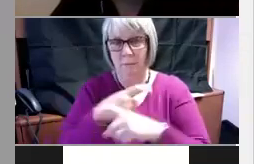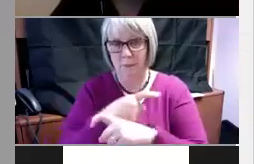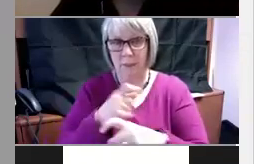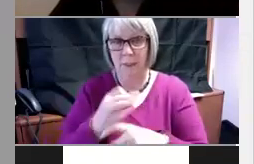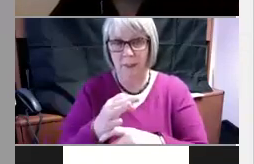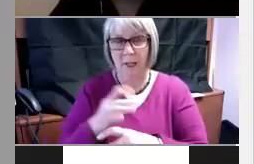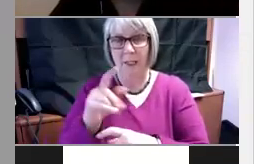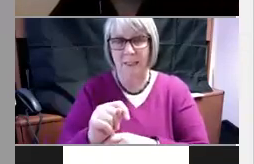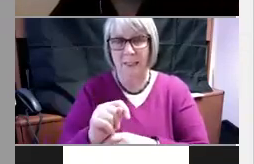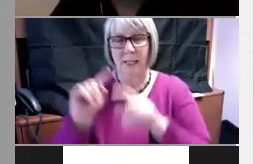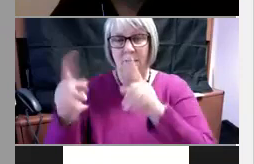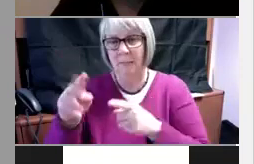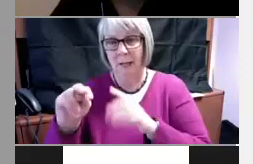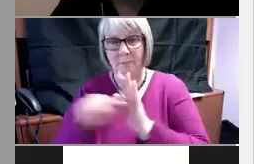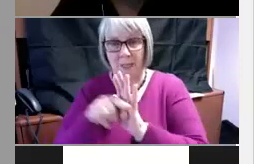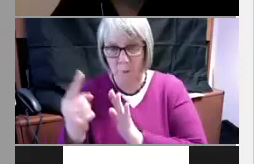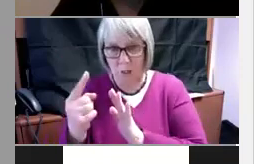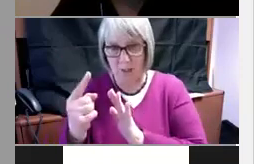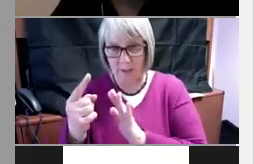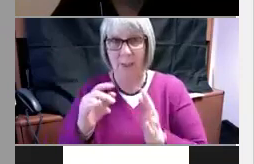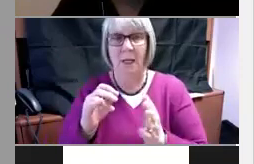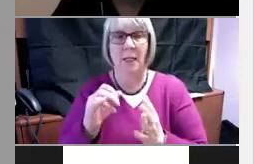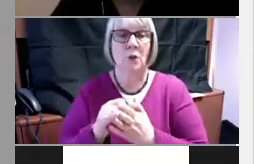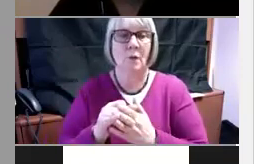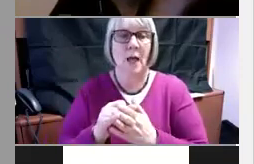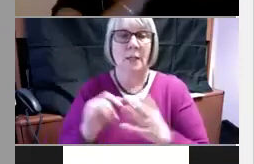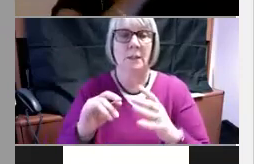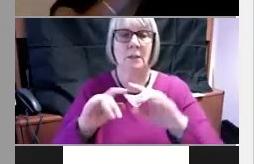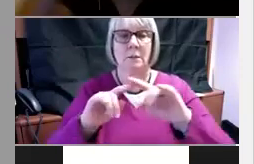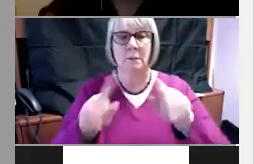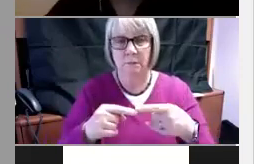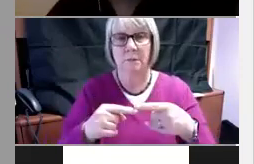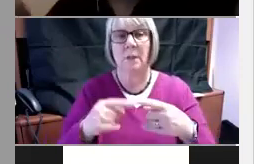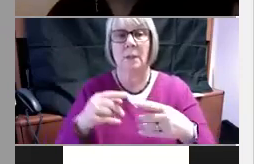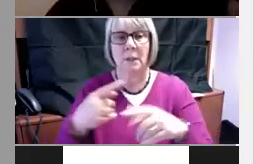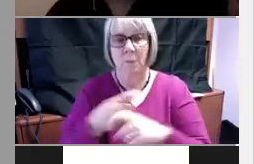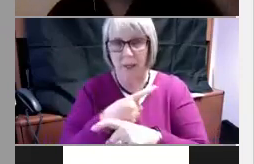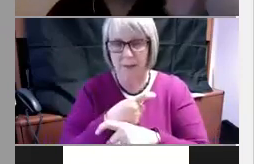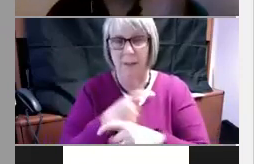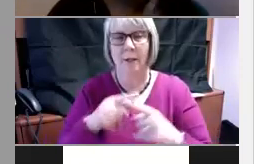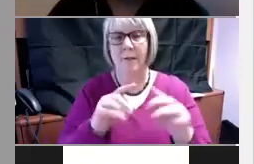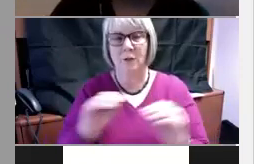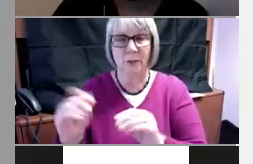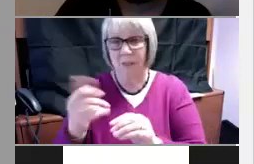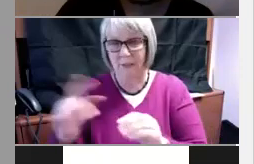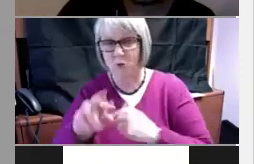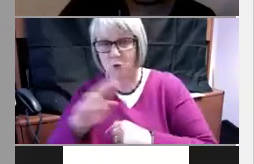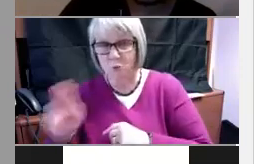n minus 1. So that is our subproblem complexity, and then shifting all the elements to the right became theta of